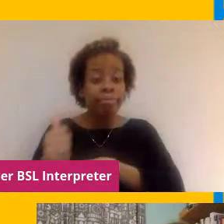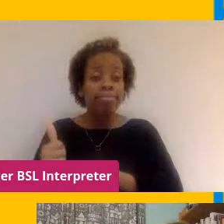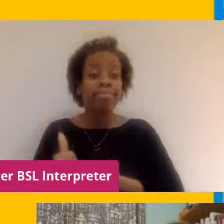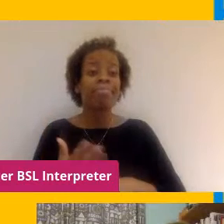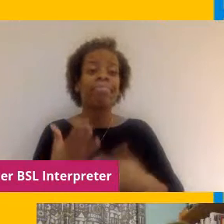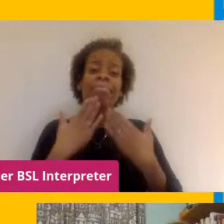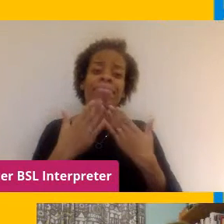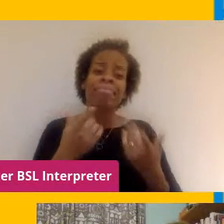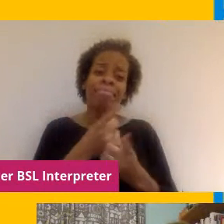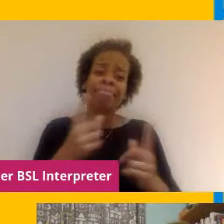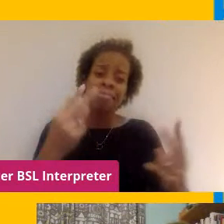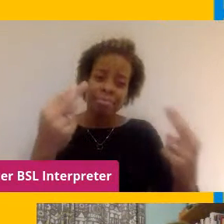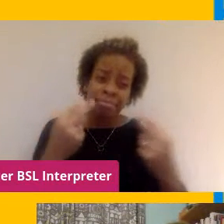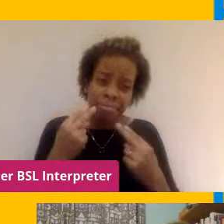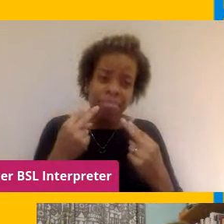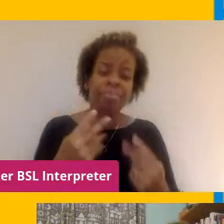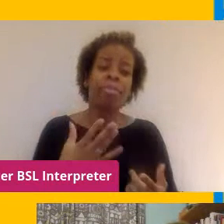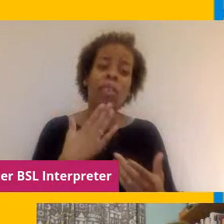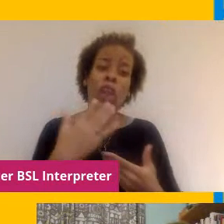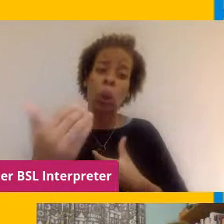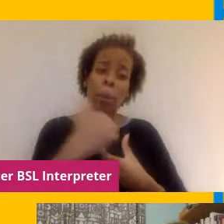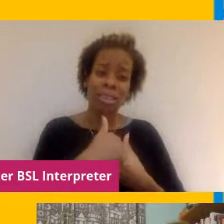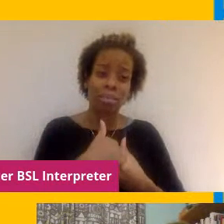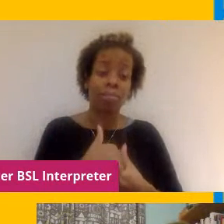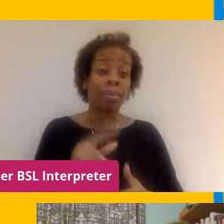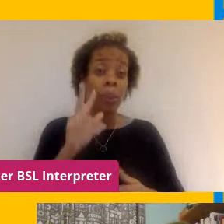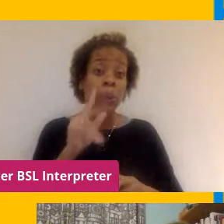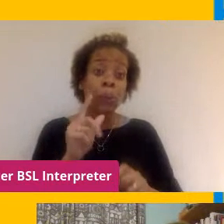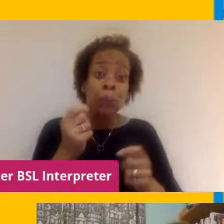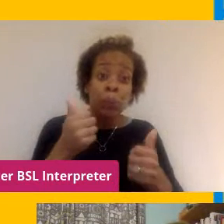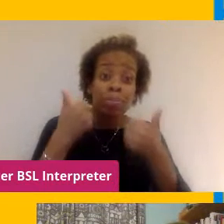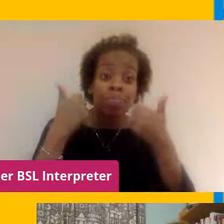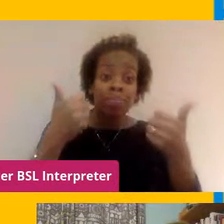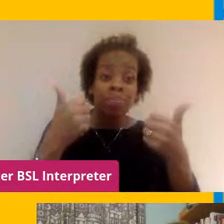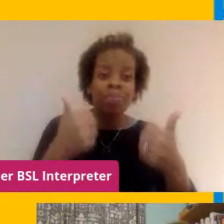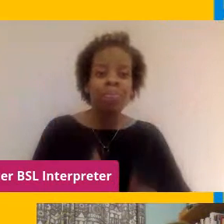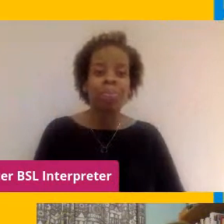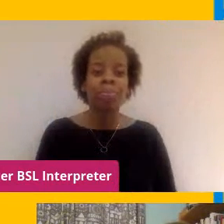everybody, for coming along and participating. And I'll see you all soon. Bye.